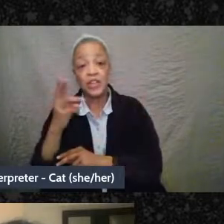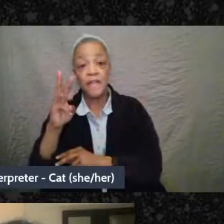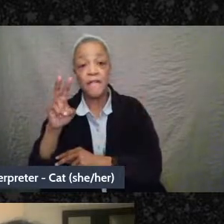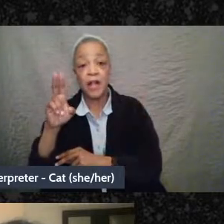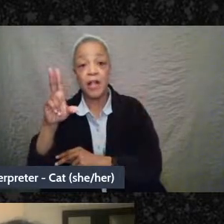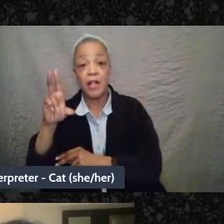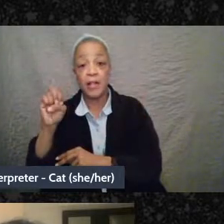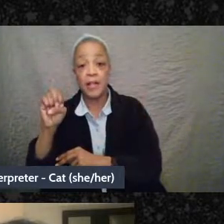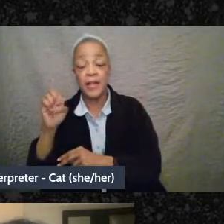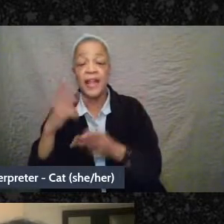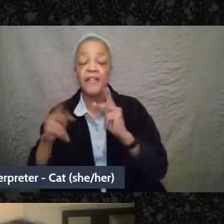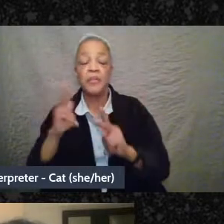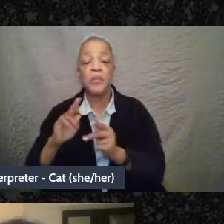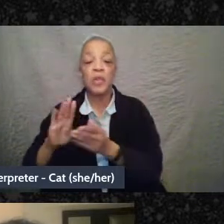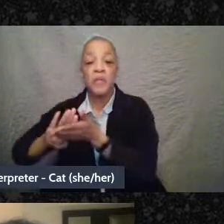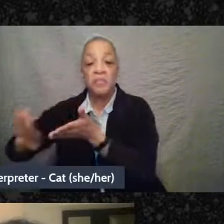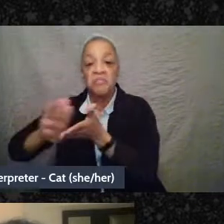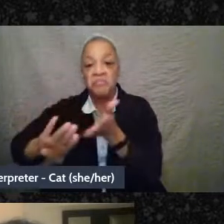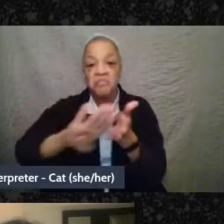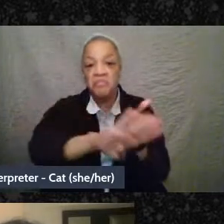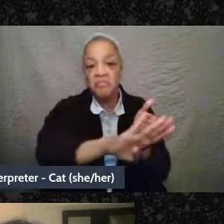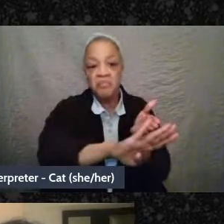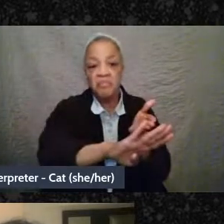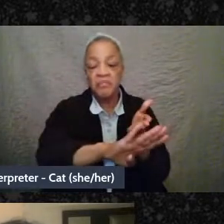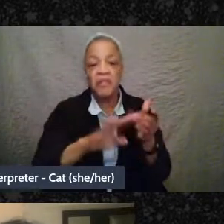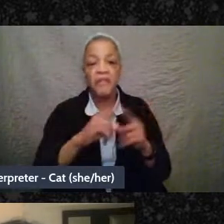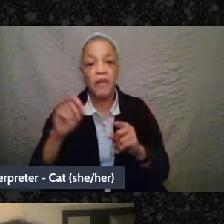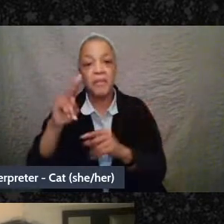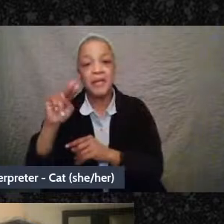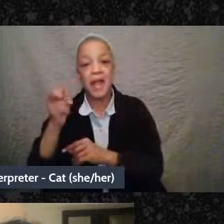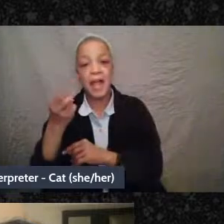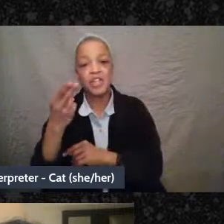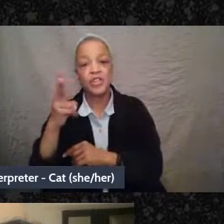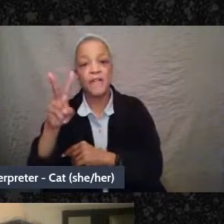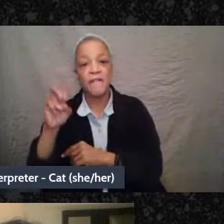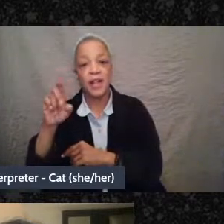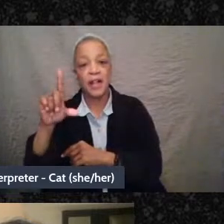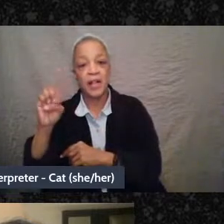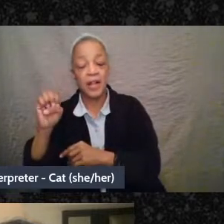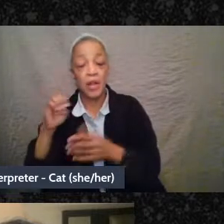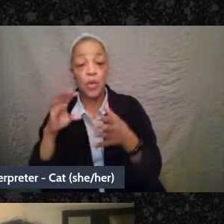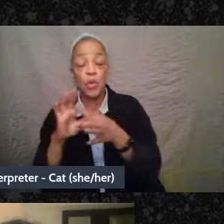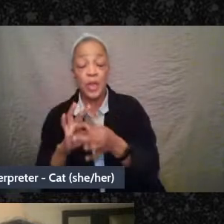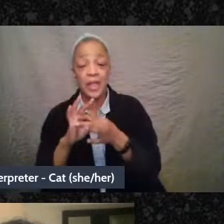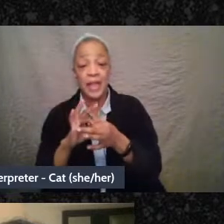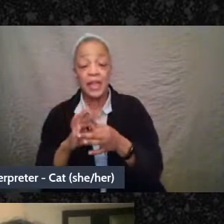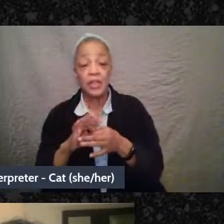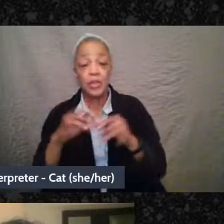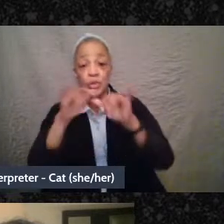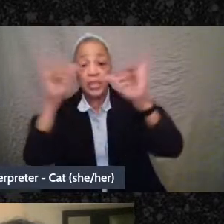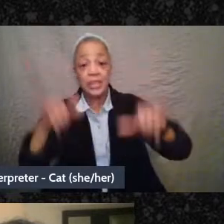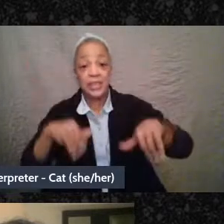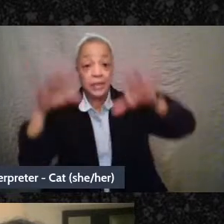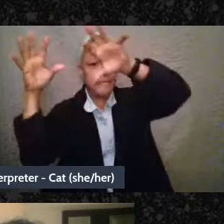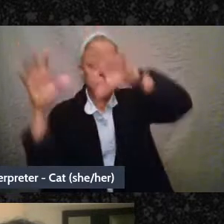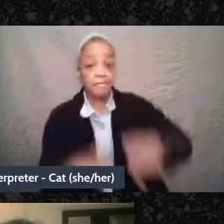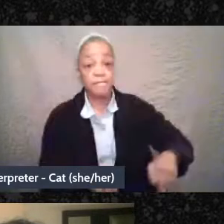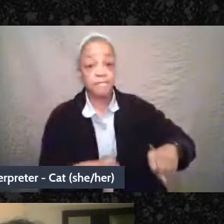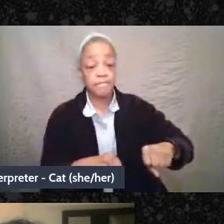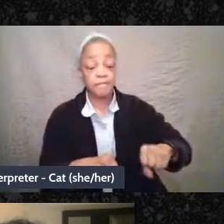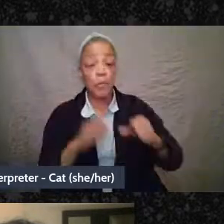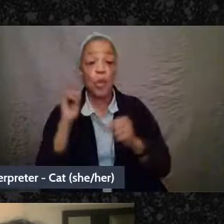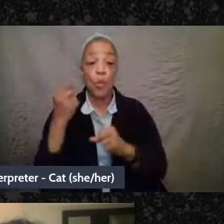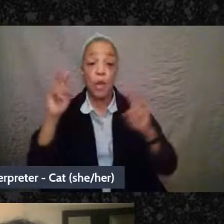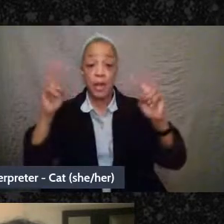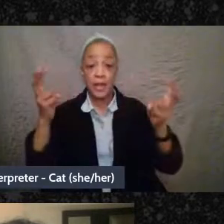displaced from Nashville, around abolition. And as a part of that, we were like, hey, y'all, what are the issues